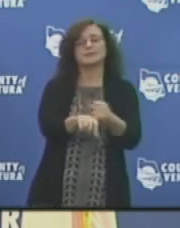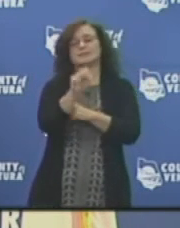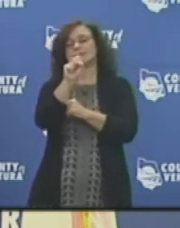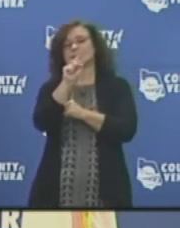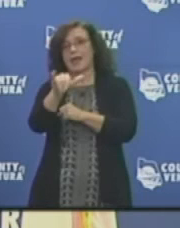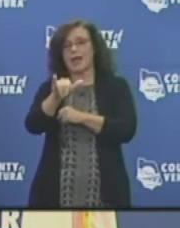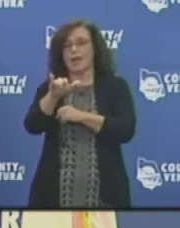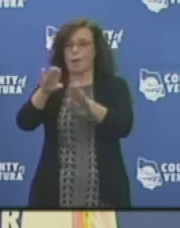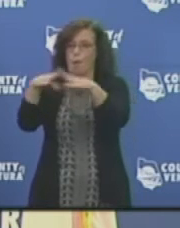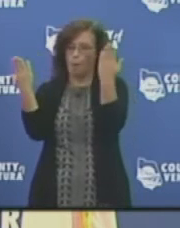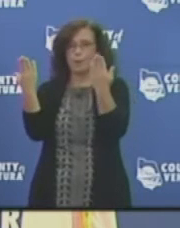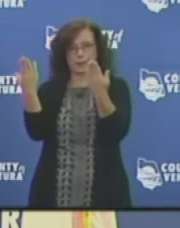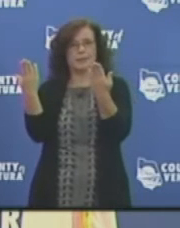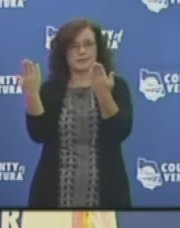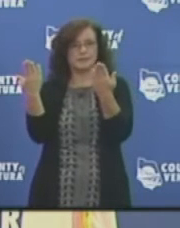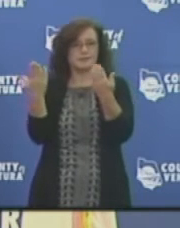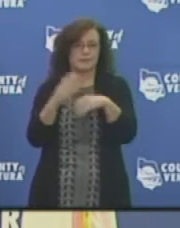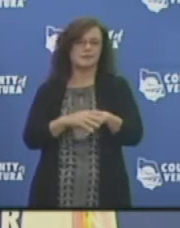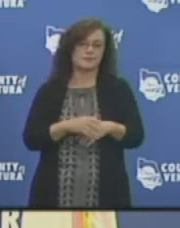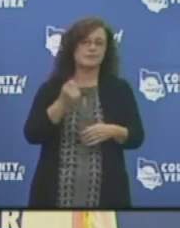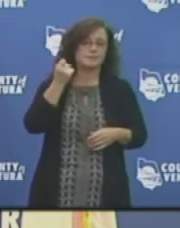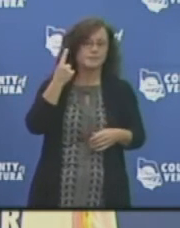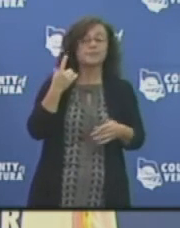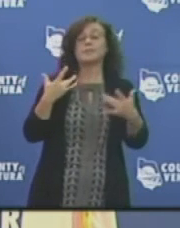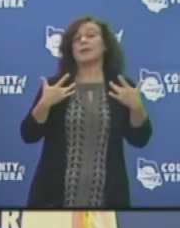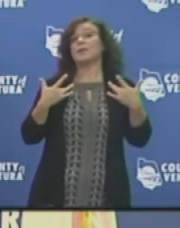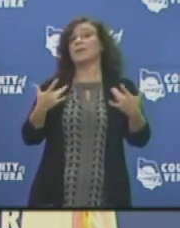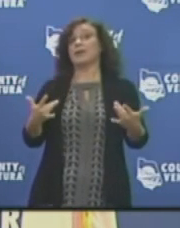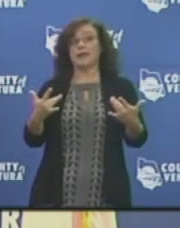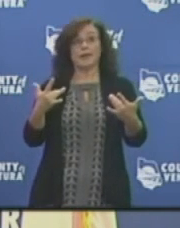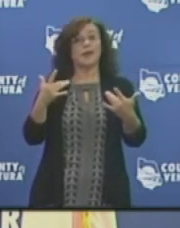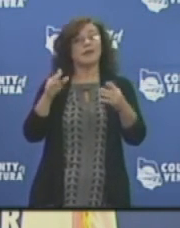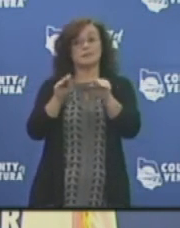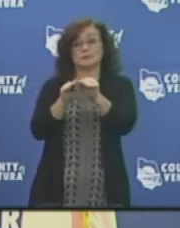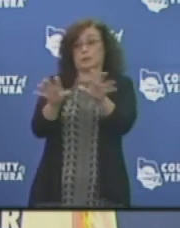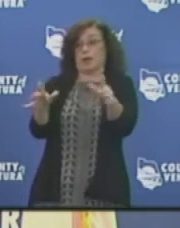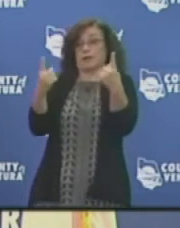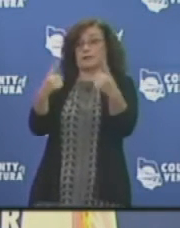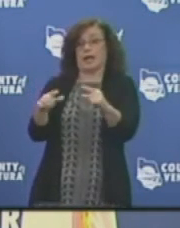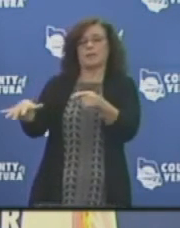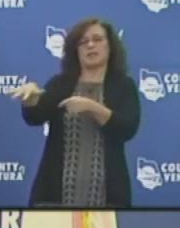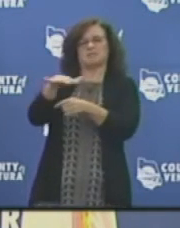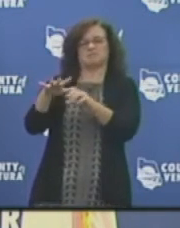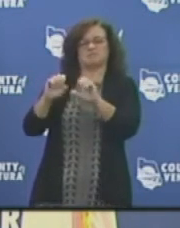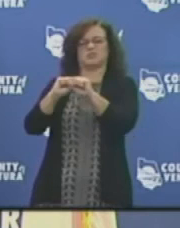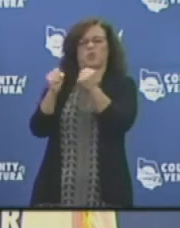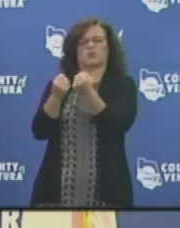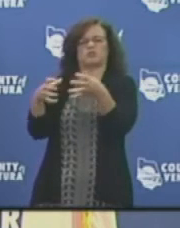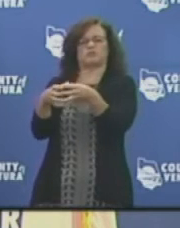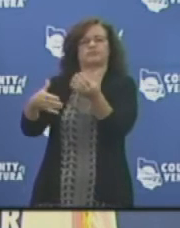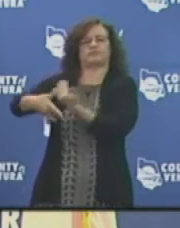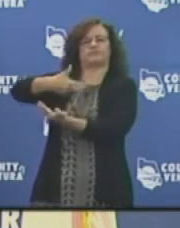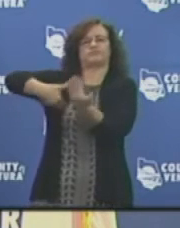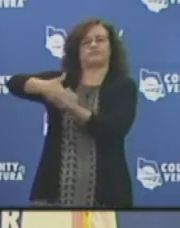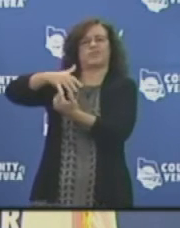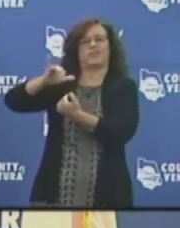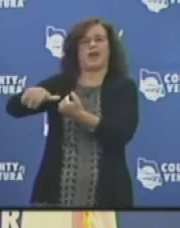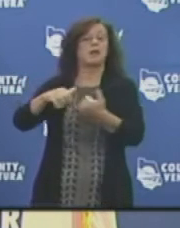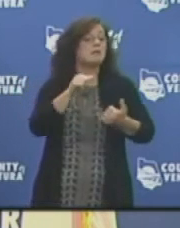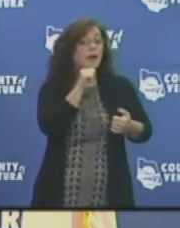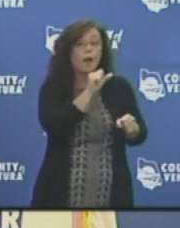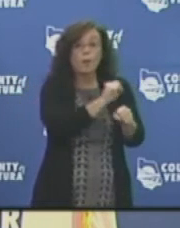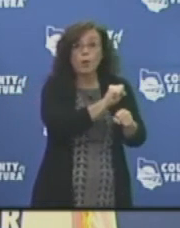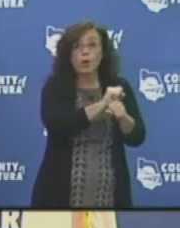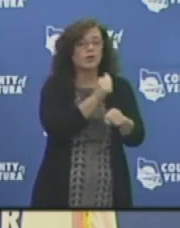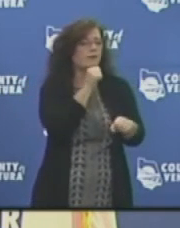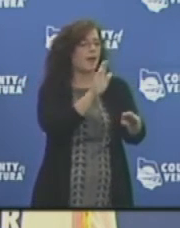It's not where we go to work and it hits everybody. It's really in our public gatherings, and so we need everyone to